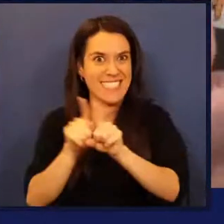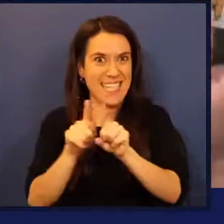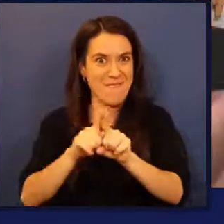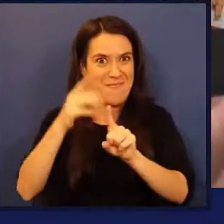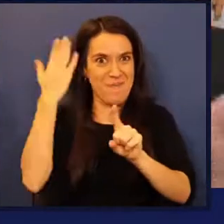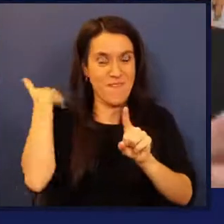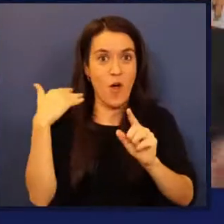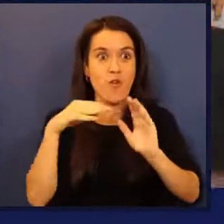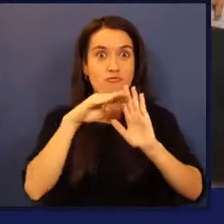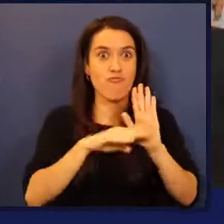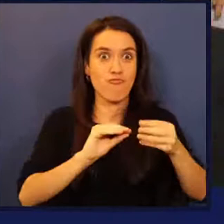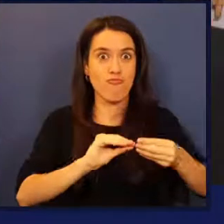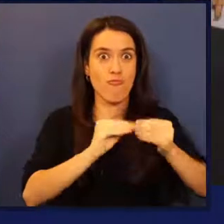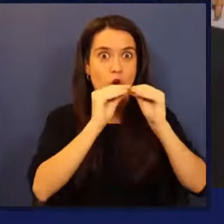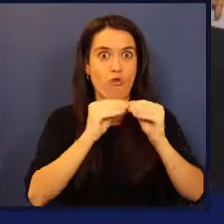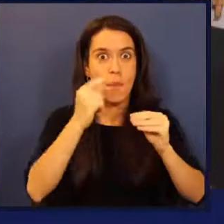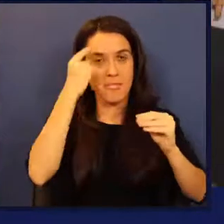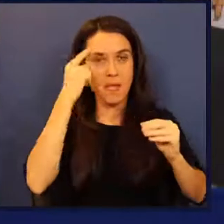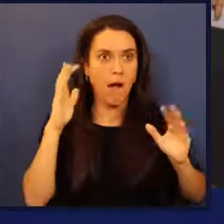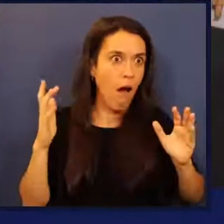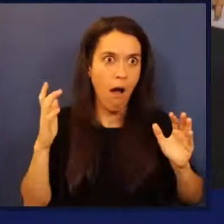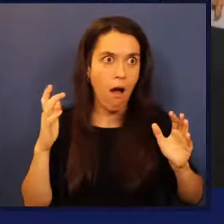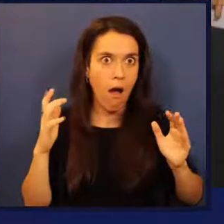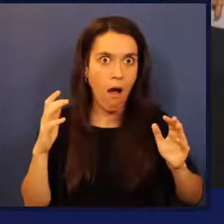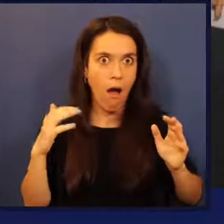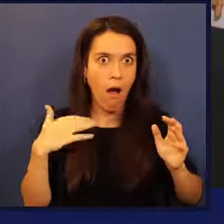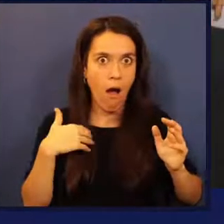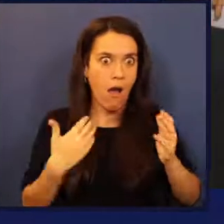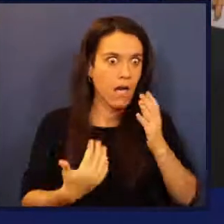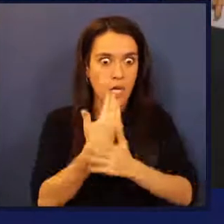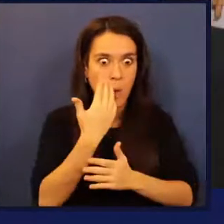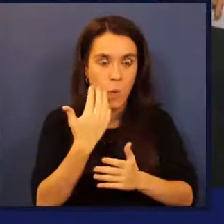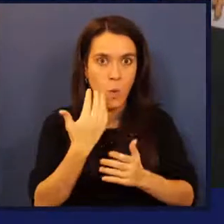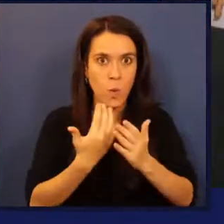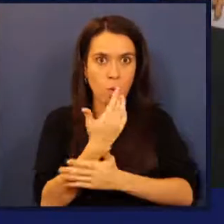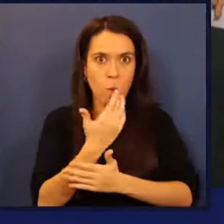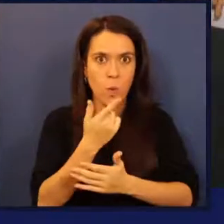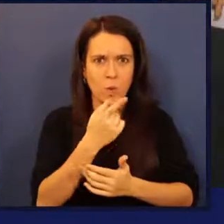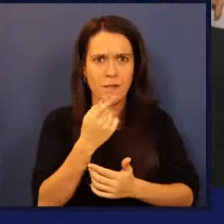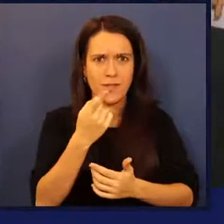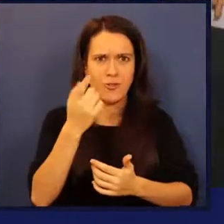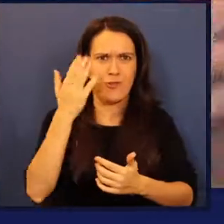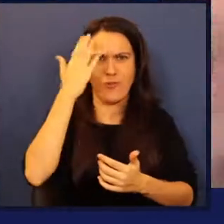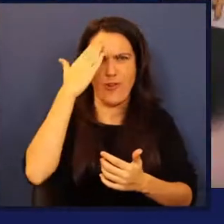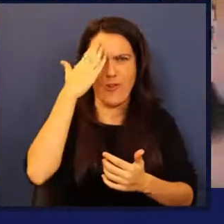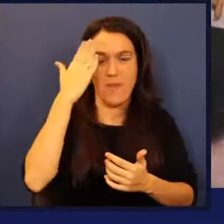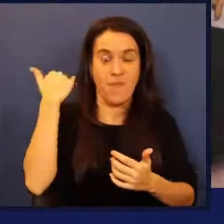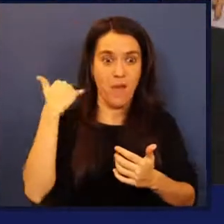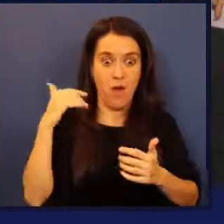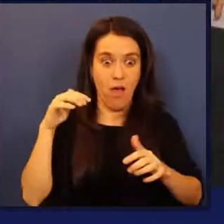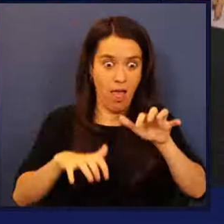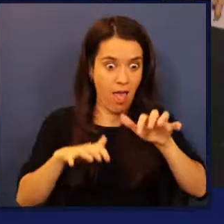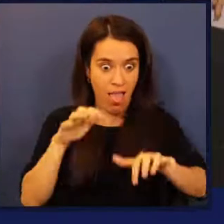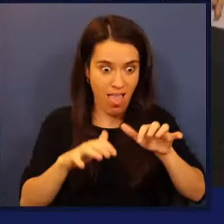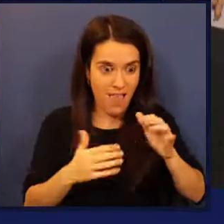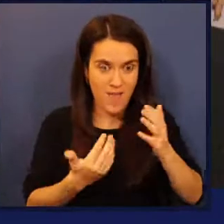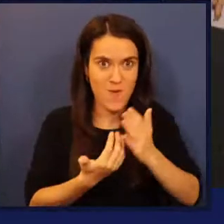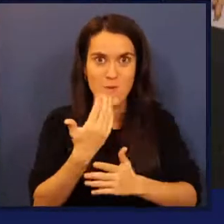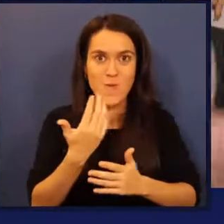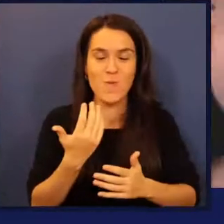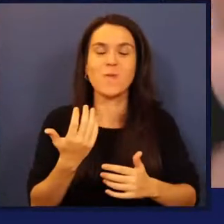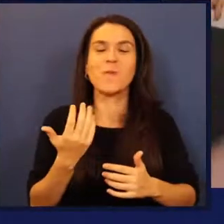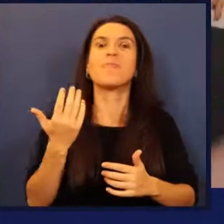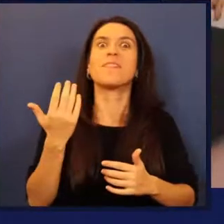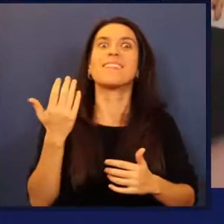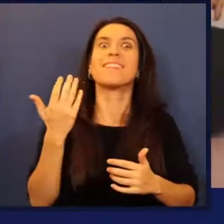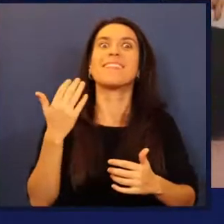probably use source control, right? Like right now, Noelle, you know this better than anyone. People are just emailing models around